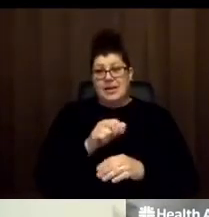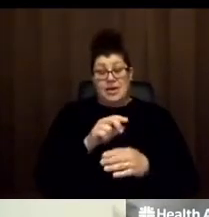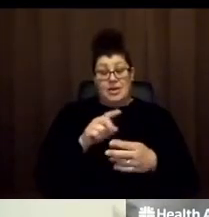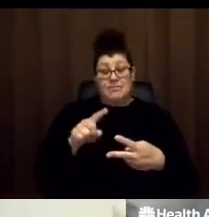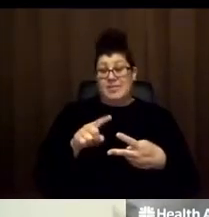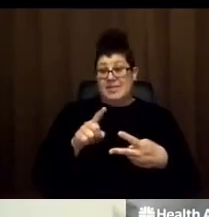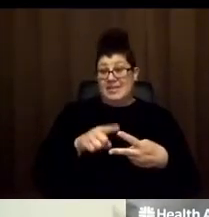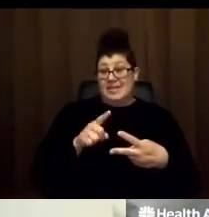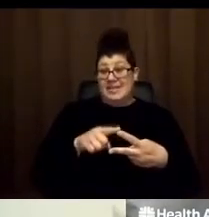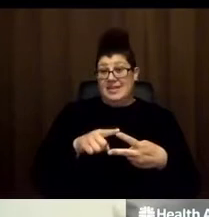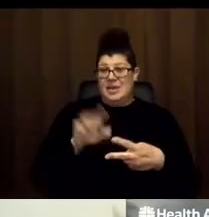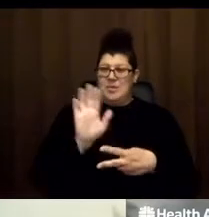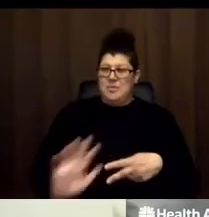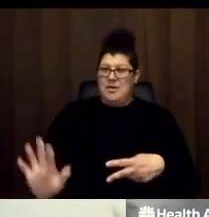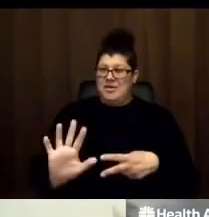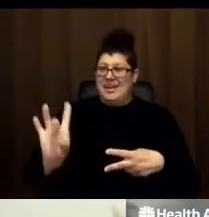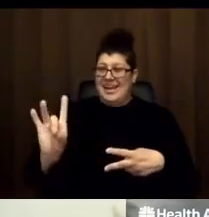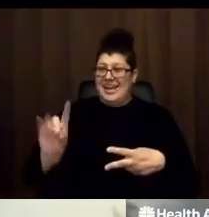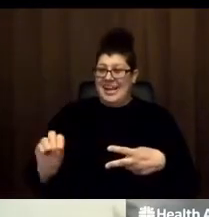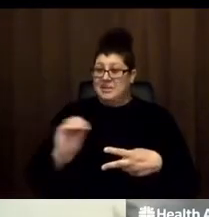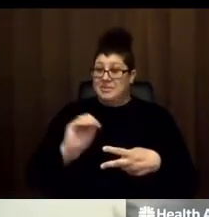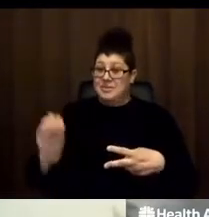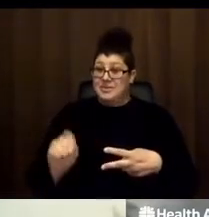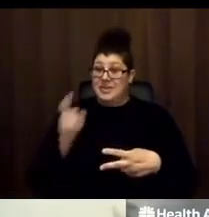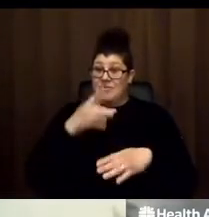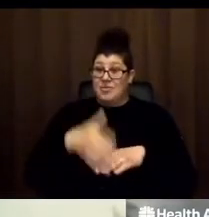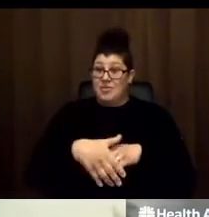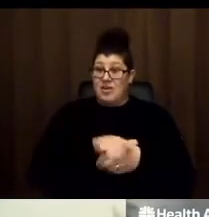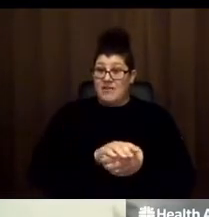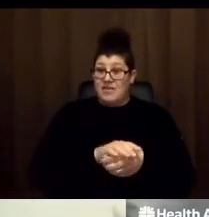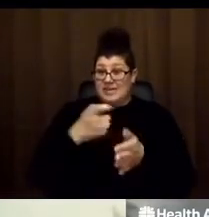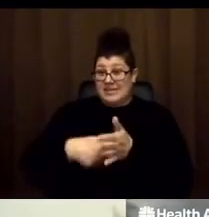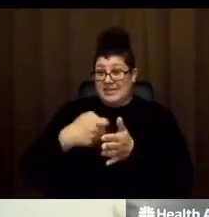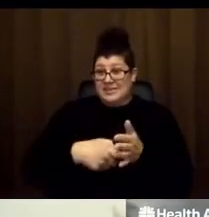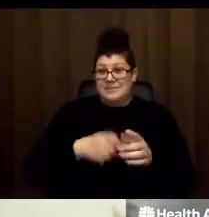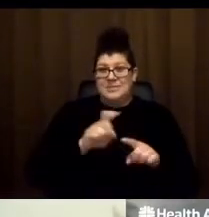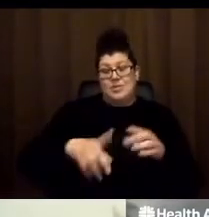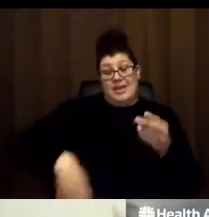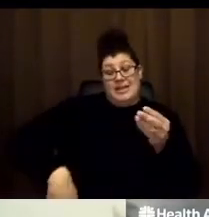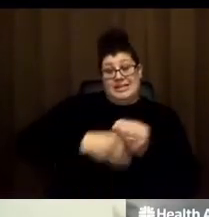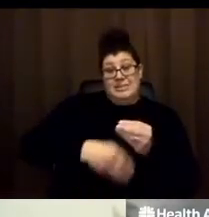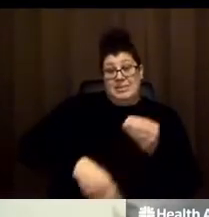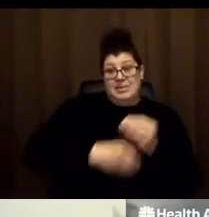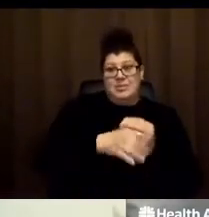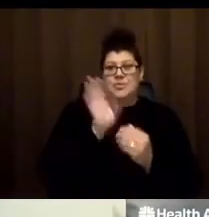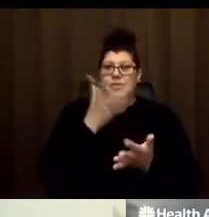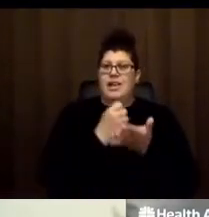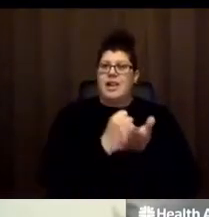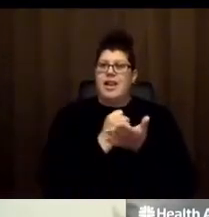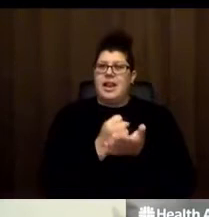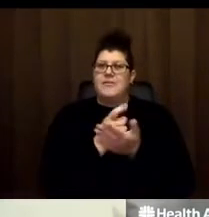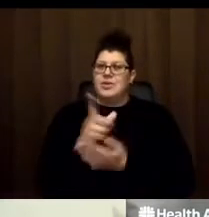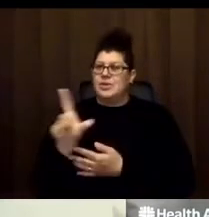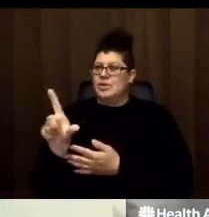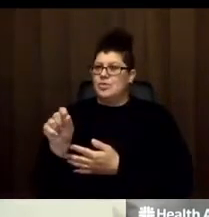about 80% of your medical expenses. So a supplement plan would help cover the remaining 20%.